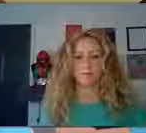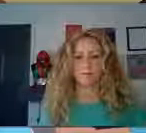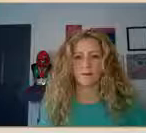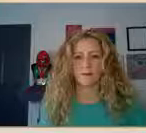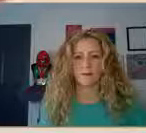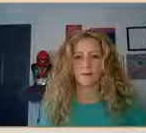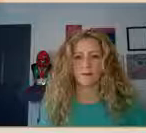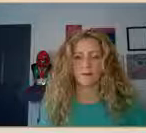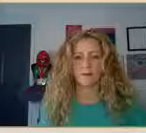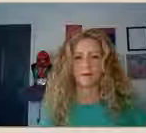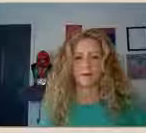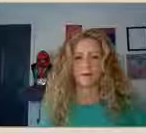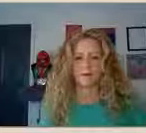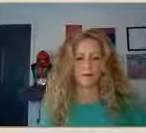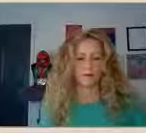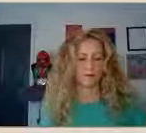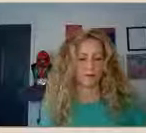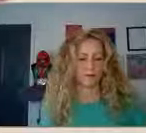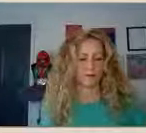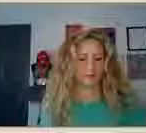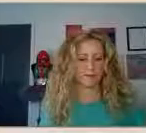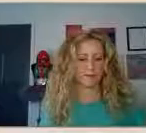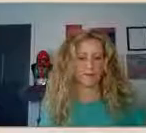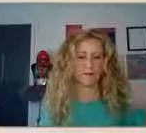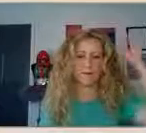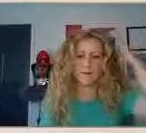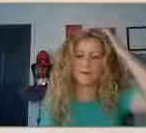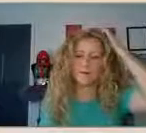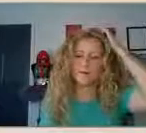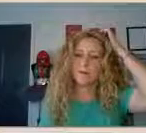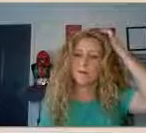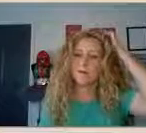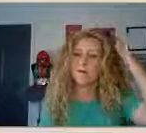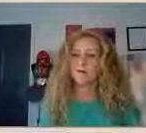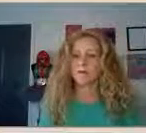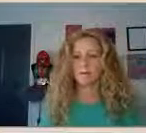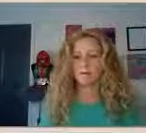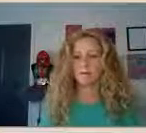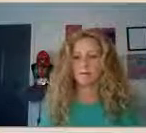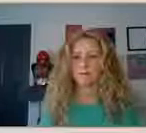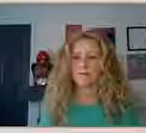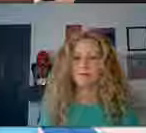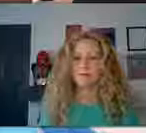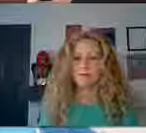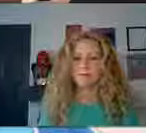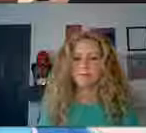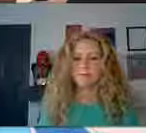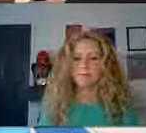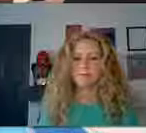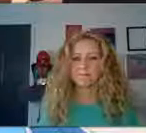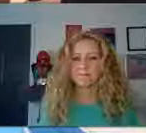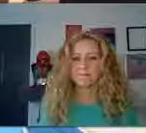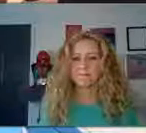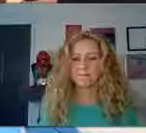him!" So Pilate had his soldiers whip Jesus. They forced a thorny crown on his head.